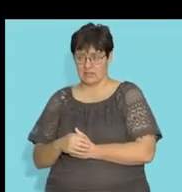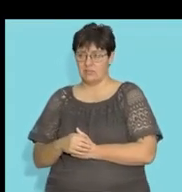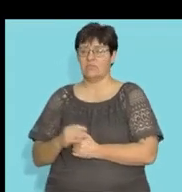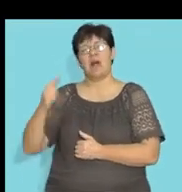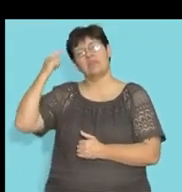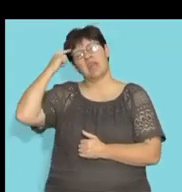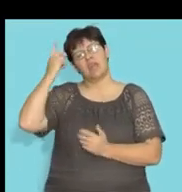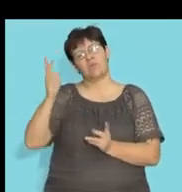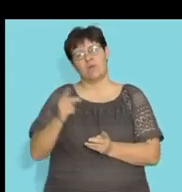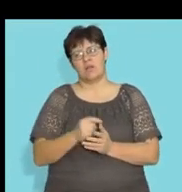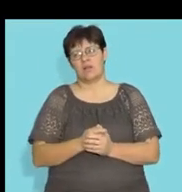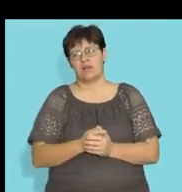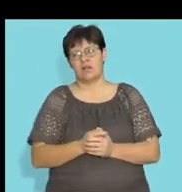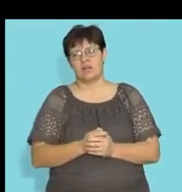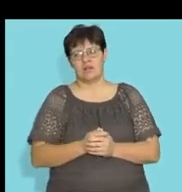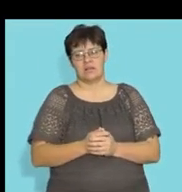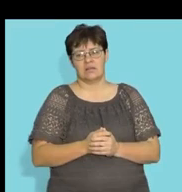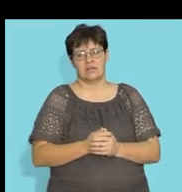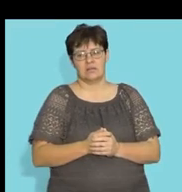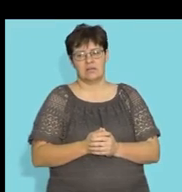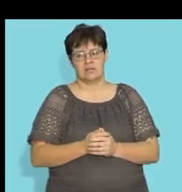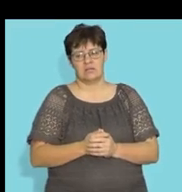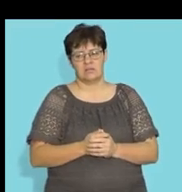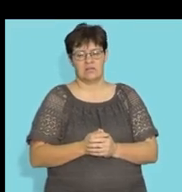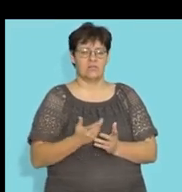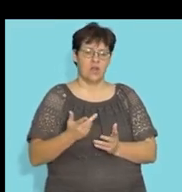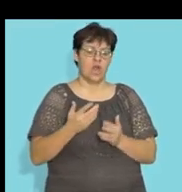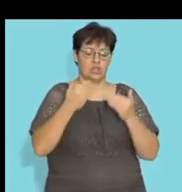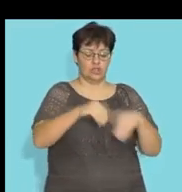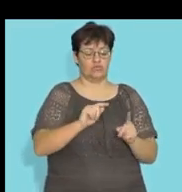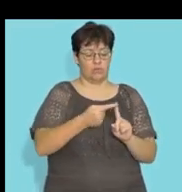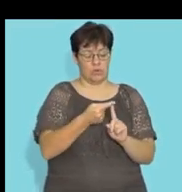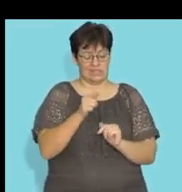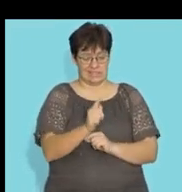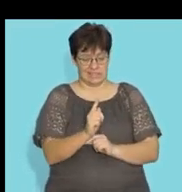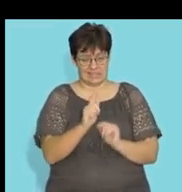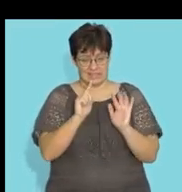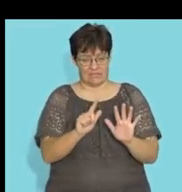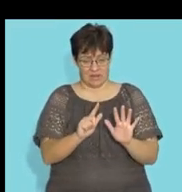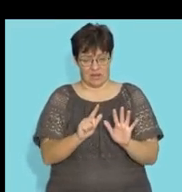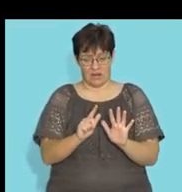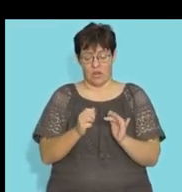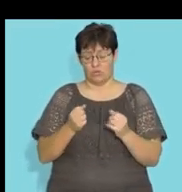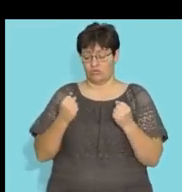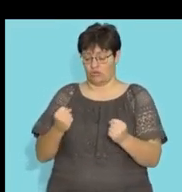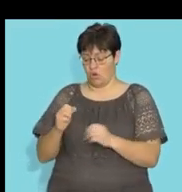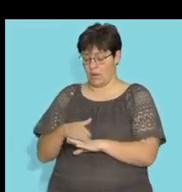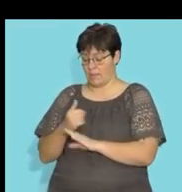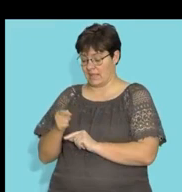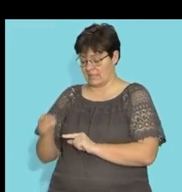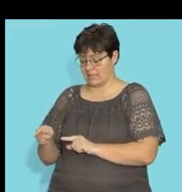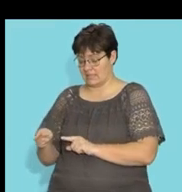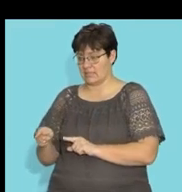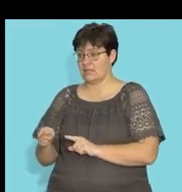normally think in terms of, if this is my neutral point, if I have a strong base,